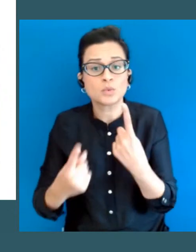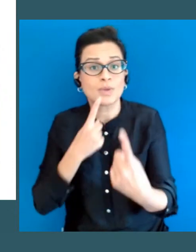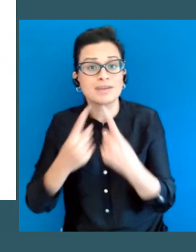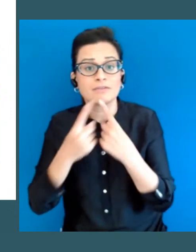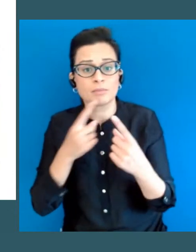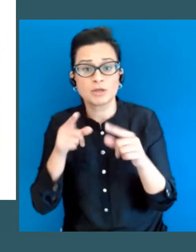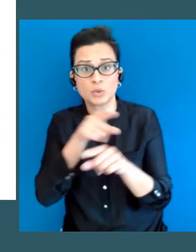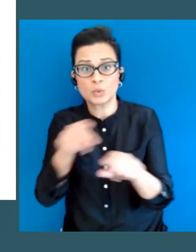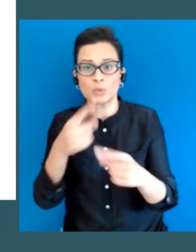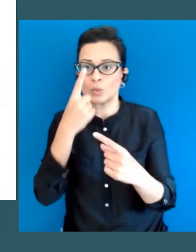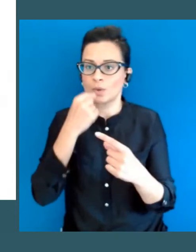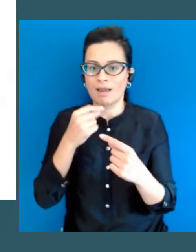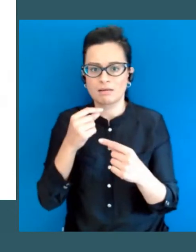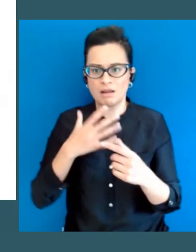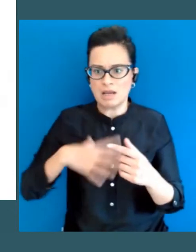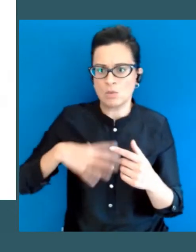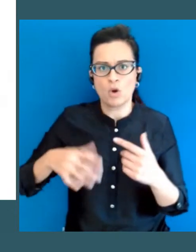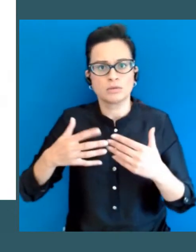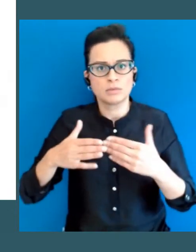further advice.